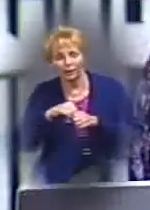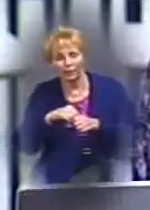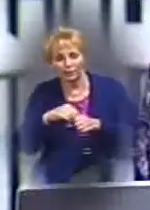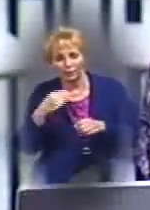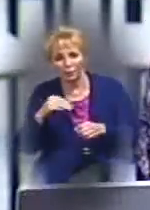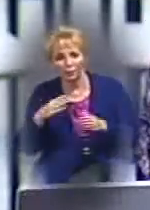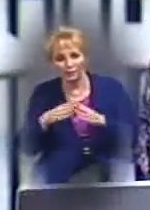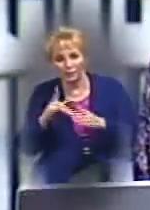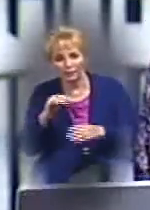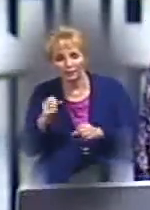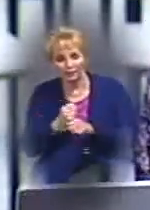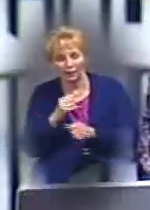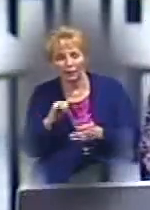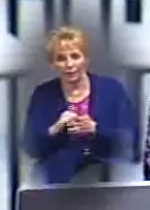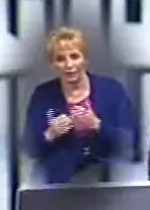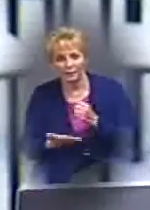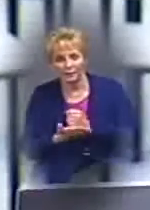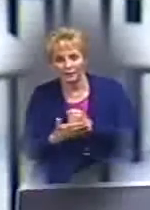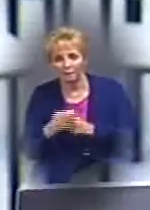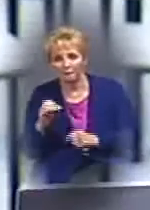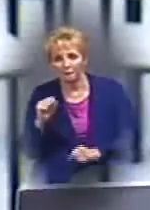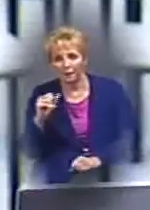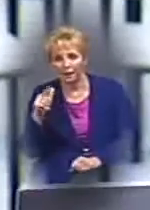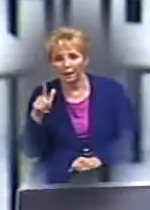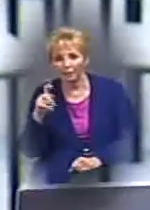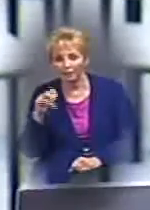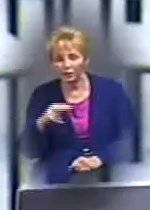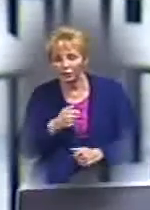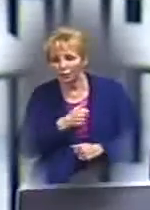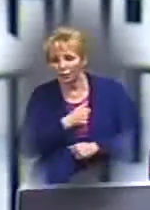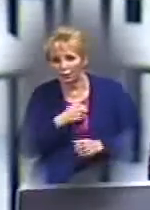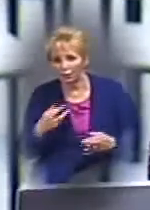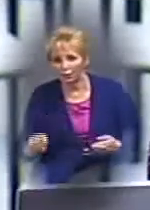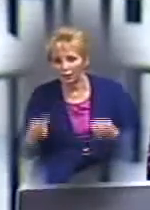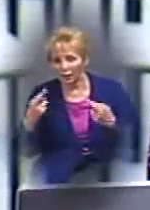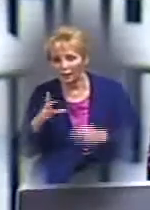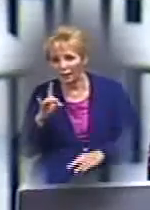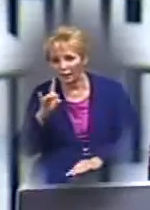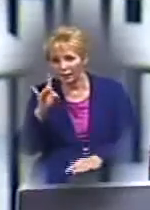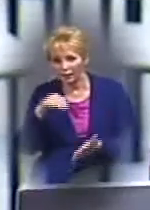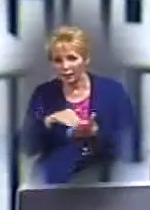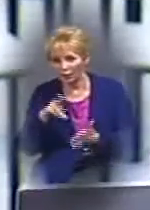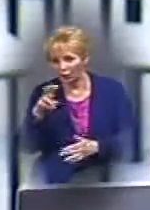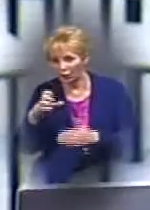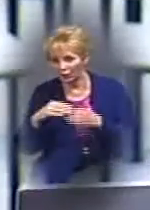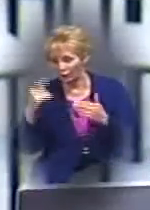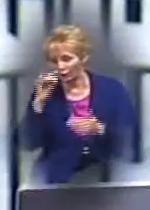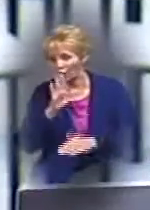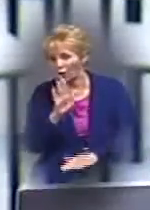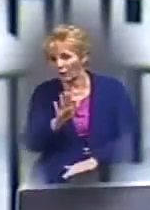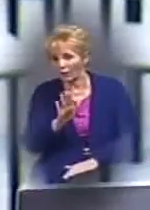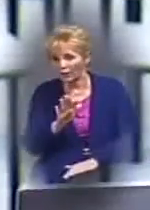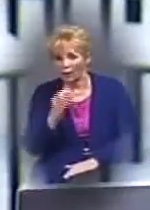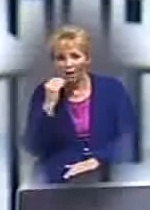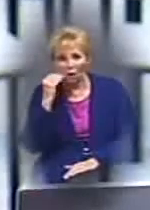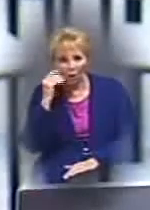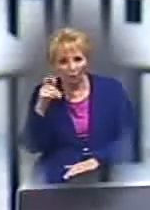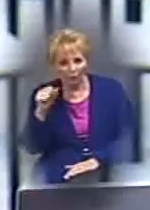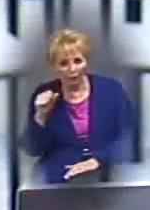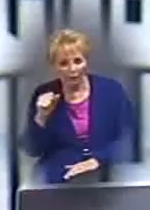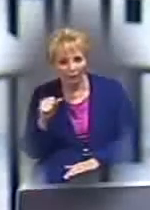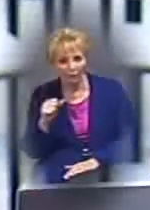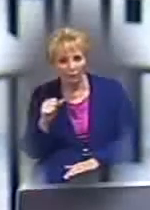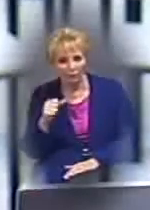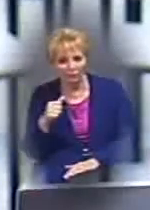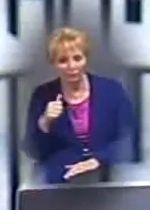the assistance. And the Salvation Army, we recommend $8,200, and this is for their homelessness avoidance